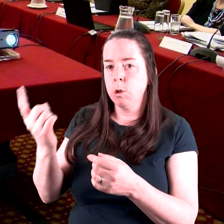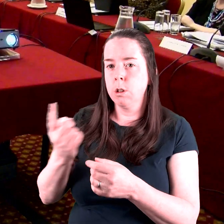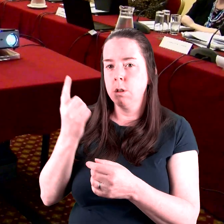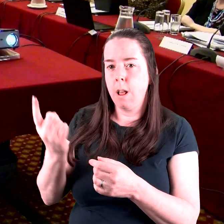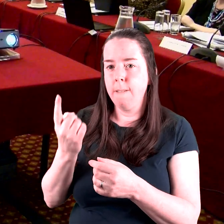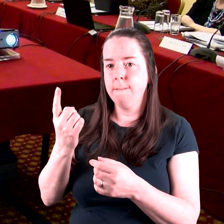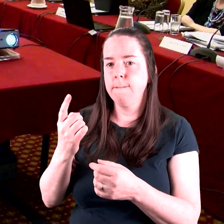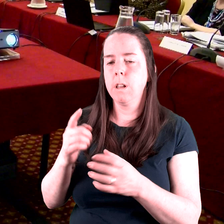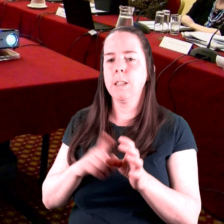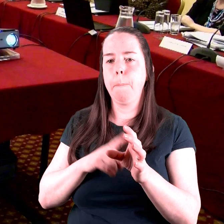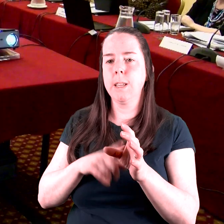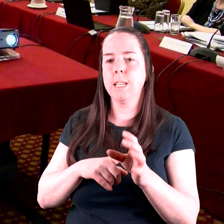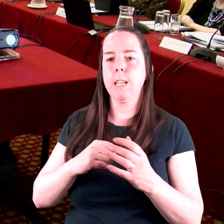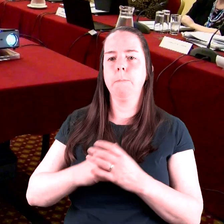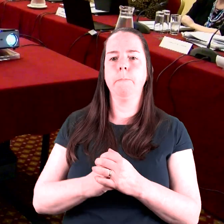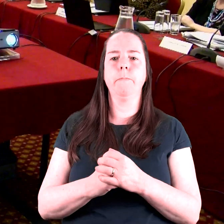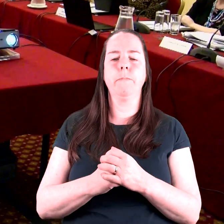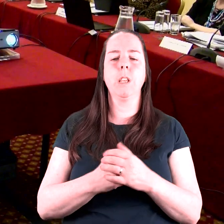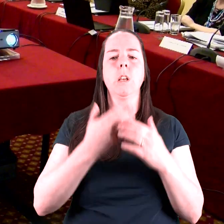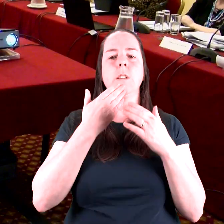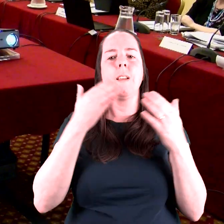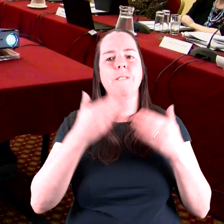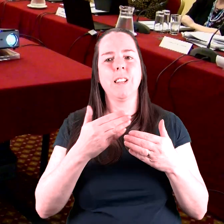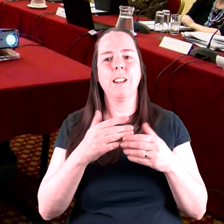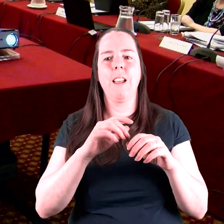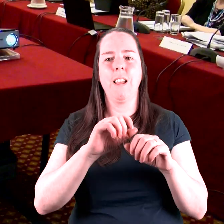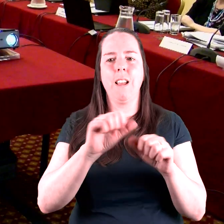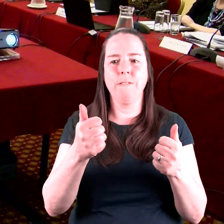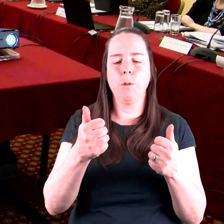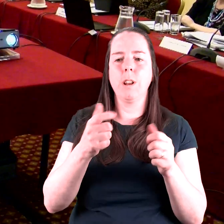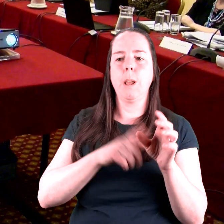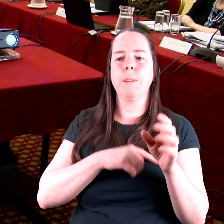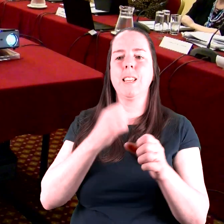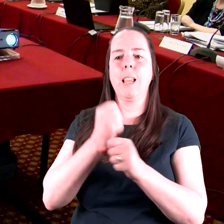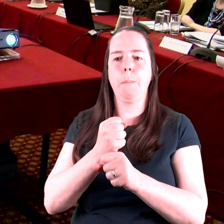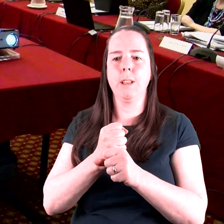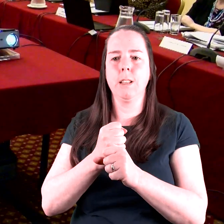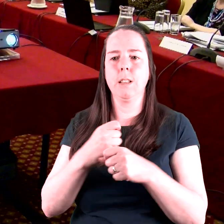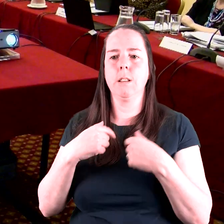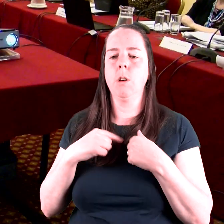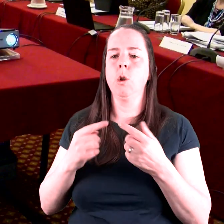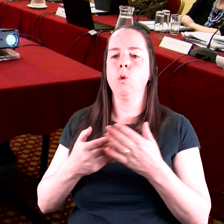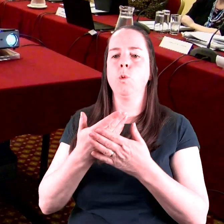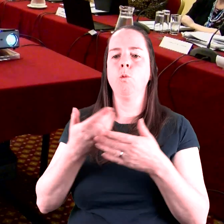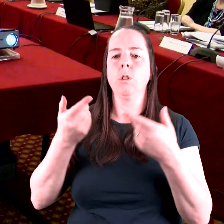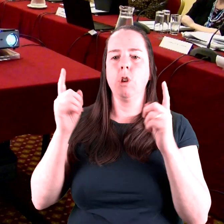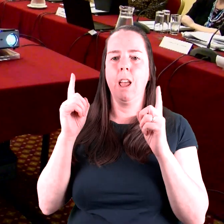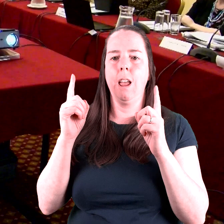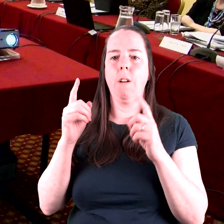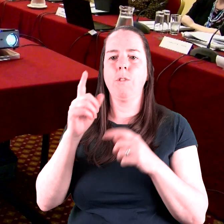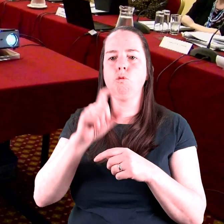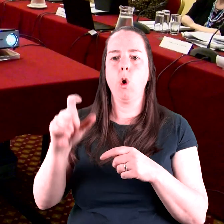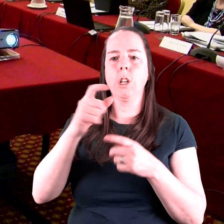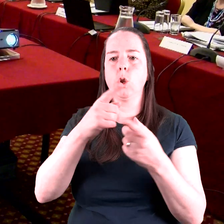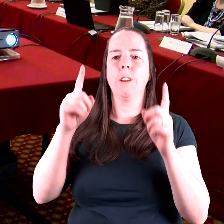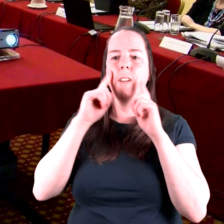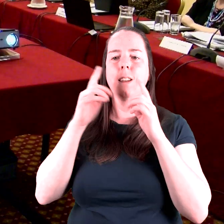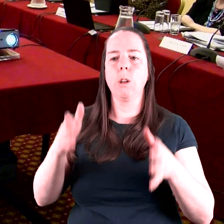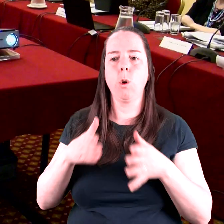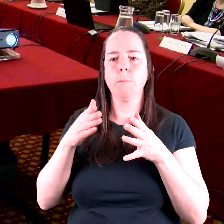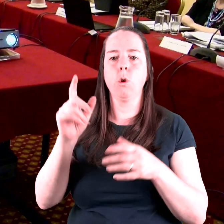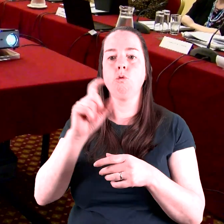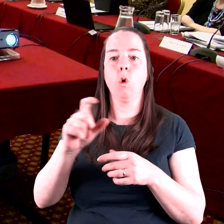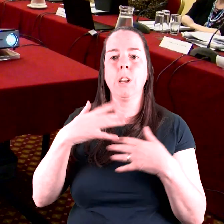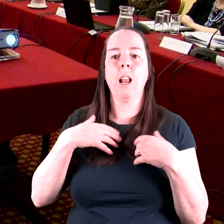and I think if you introduce yourself, Yemisi, and then... Good evening, everybody. Yemisi Gibbons. I'm the new chair of Croydon